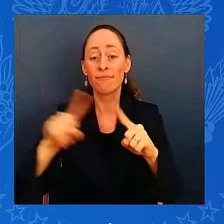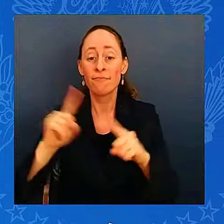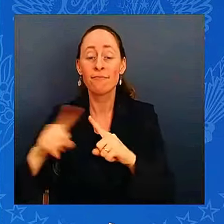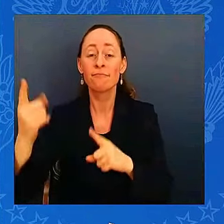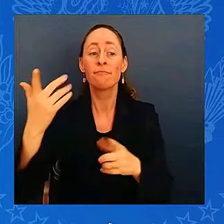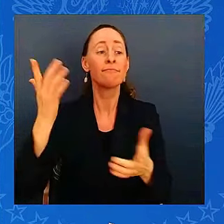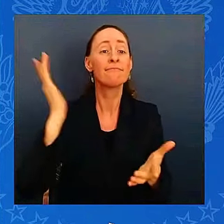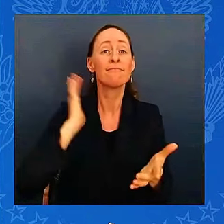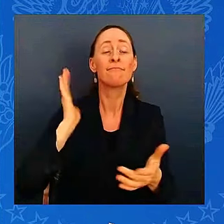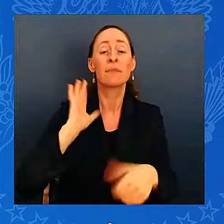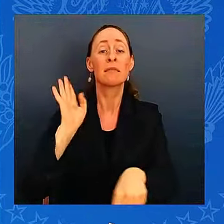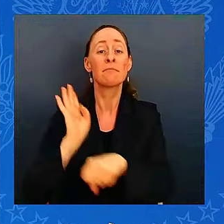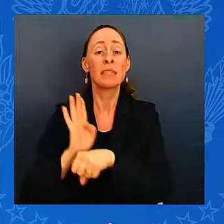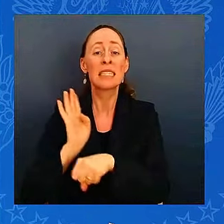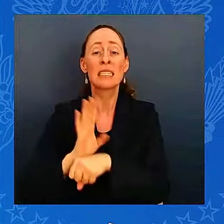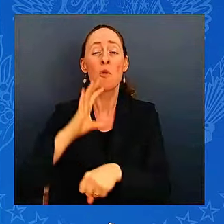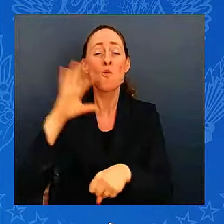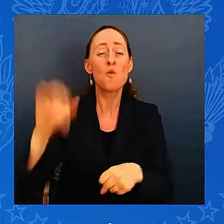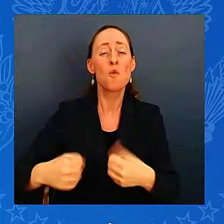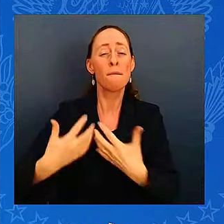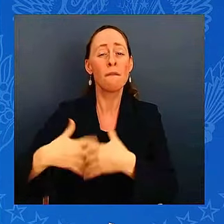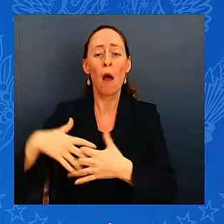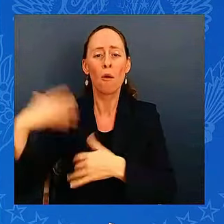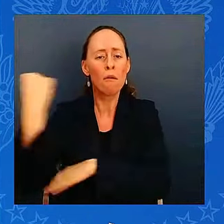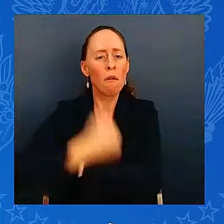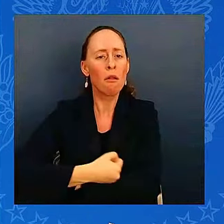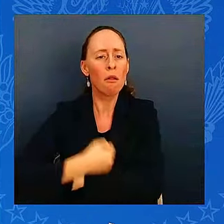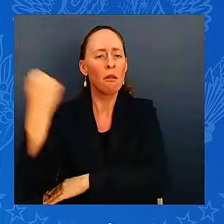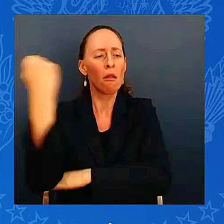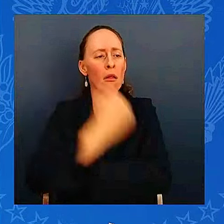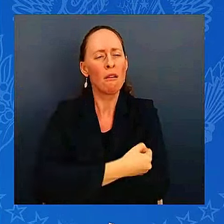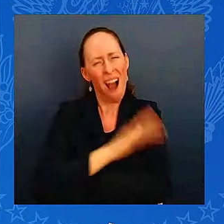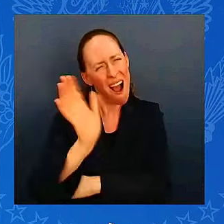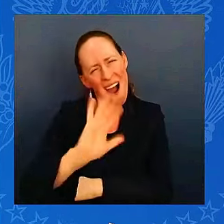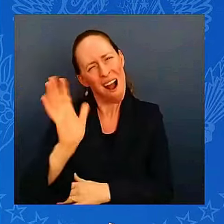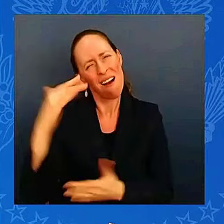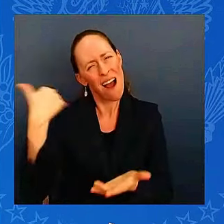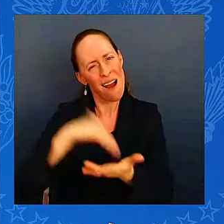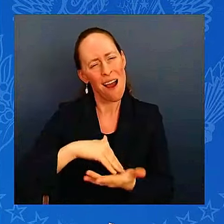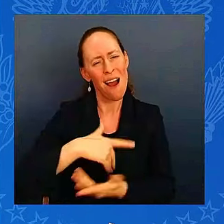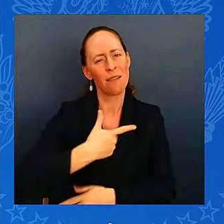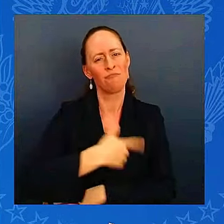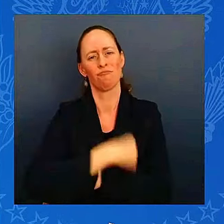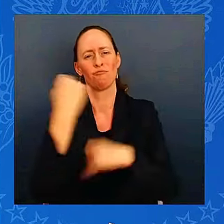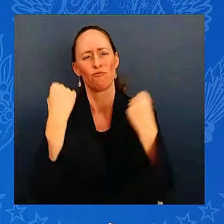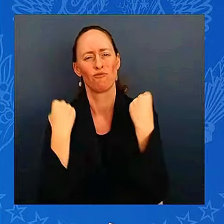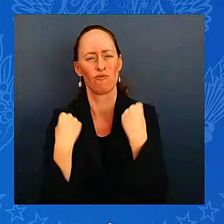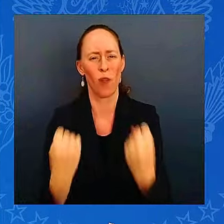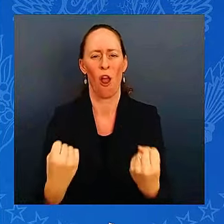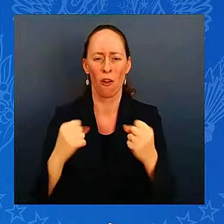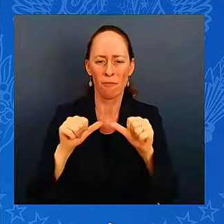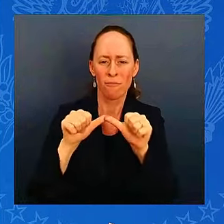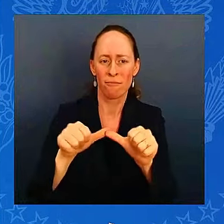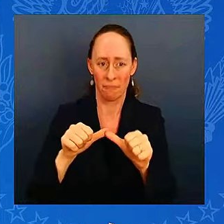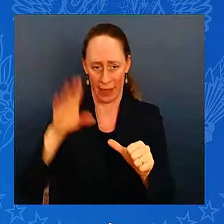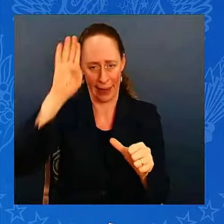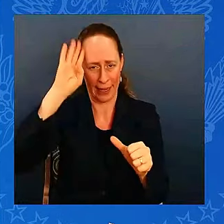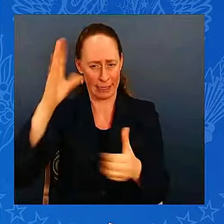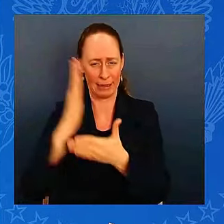having done more to invest in red states than blue states. But I made a commitment that when I ran, I'd be present